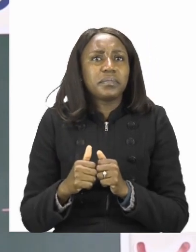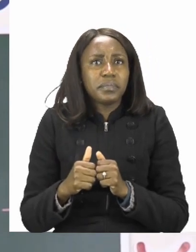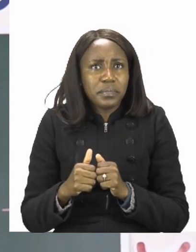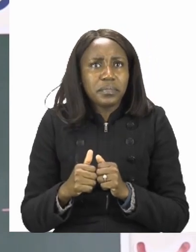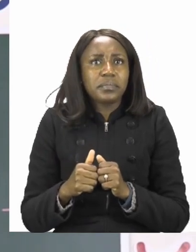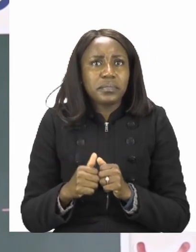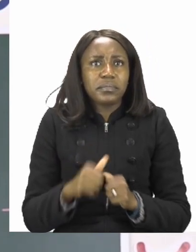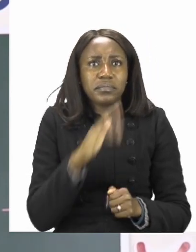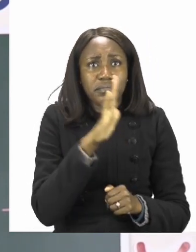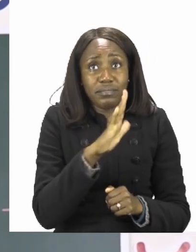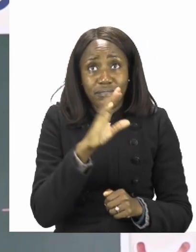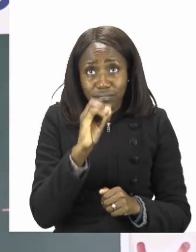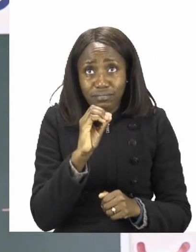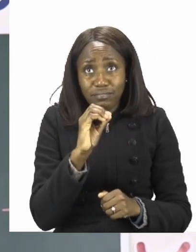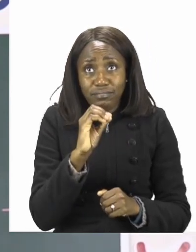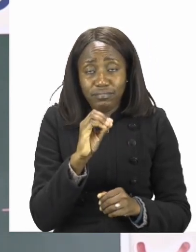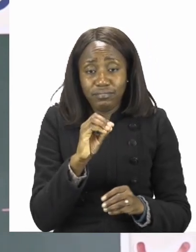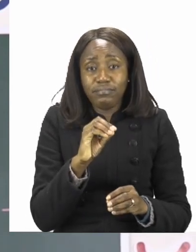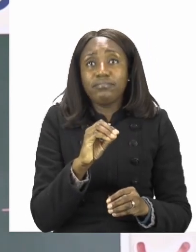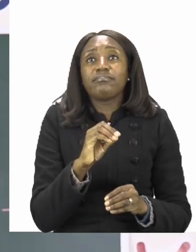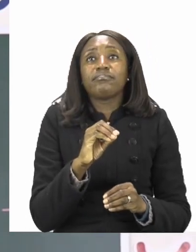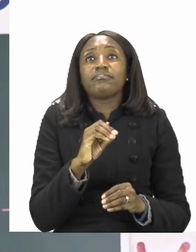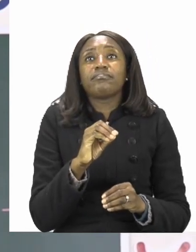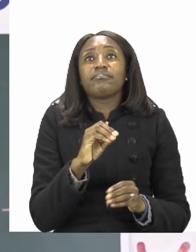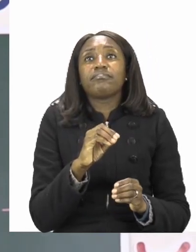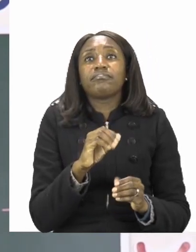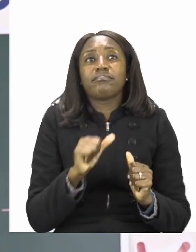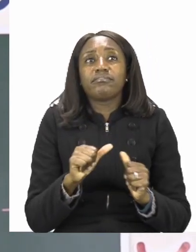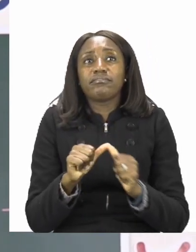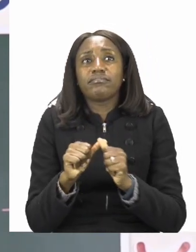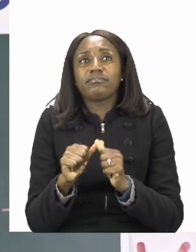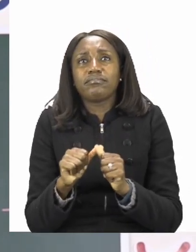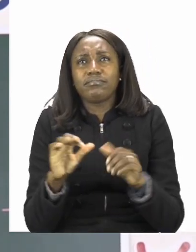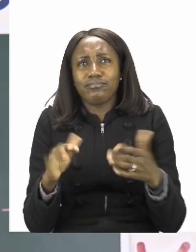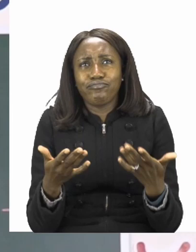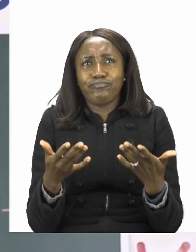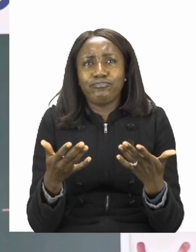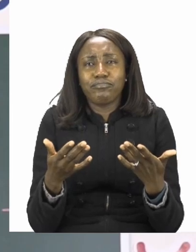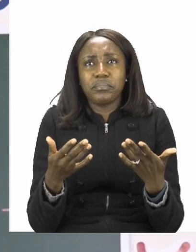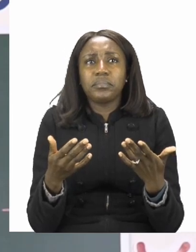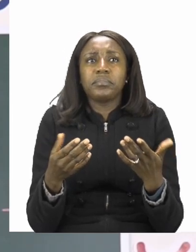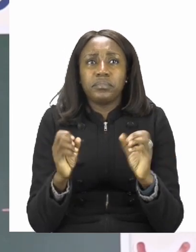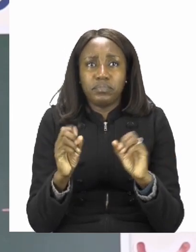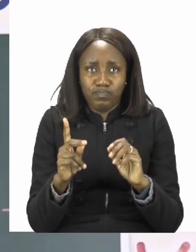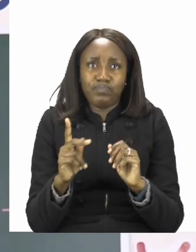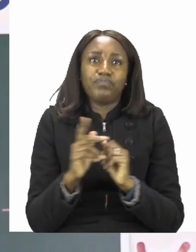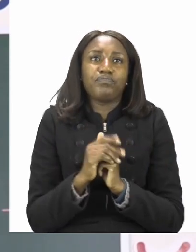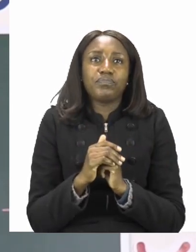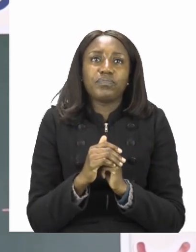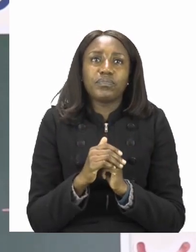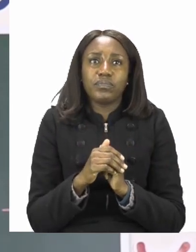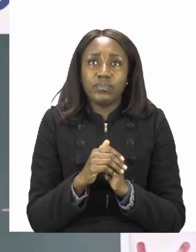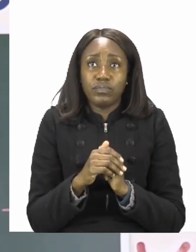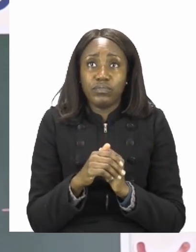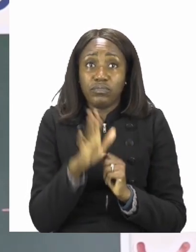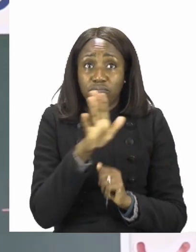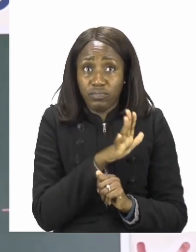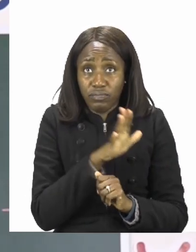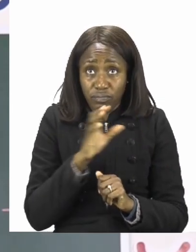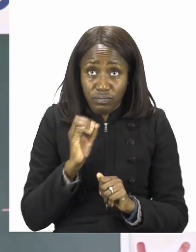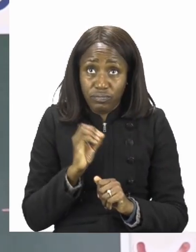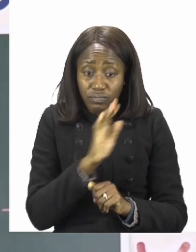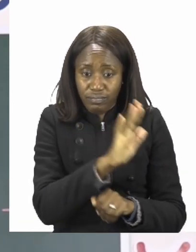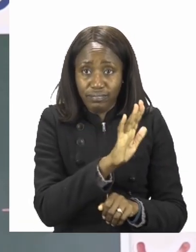from 50 to 48. Again, we can use our fingers. So we can say 50 is